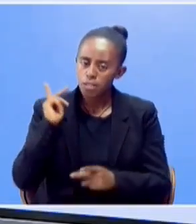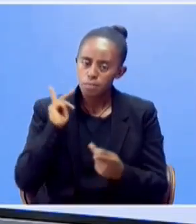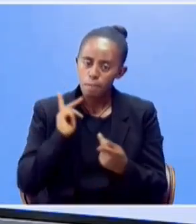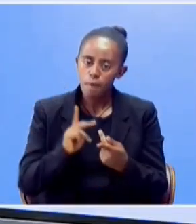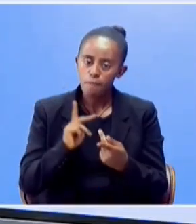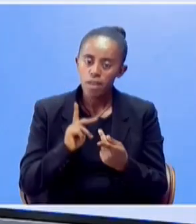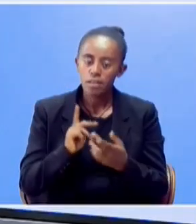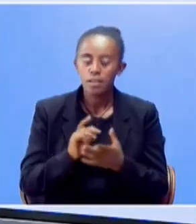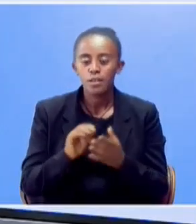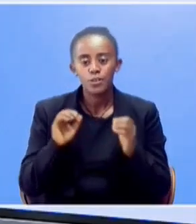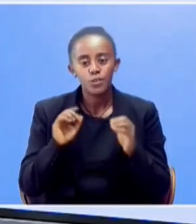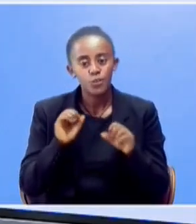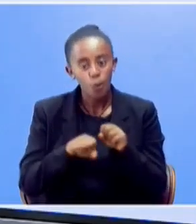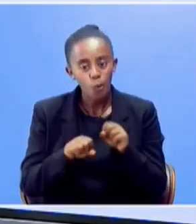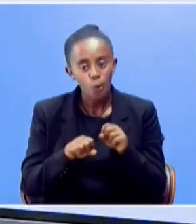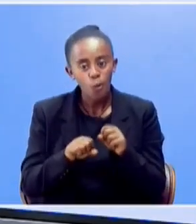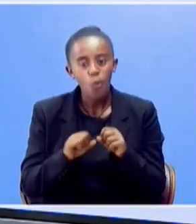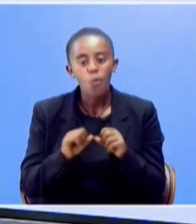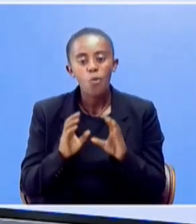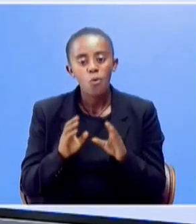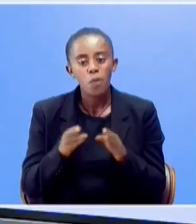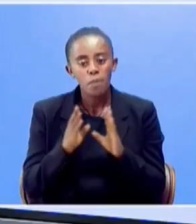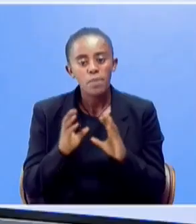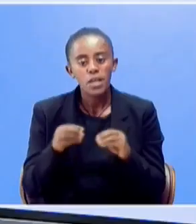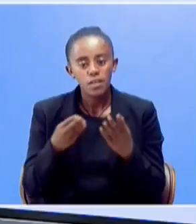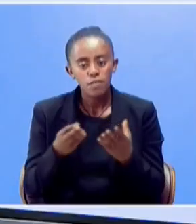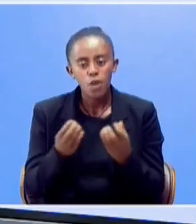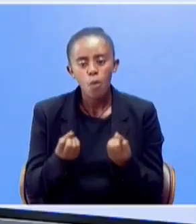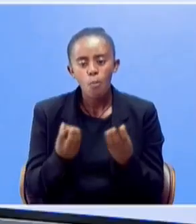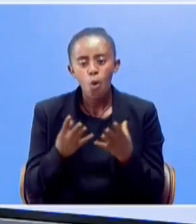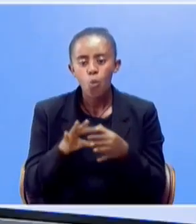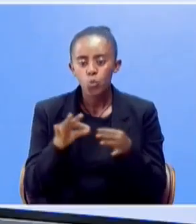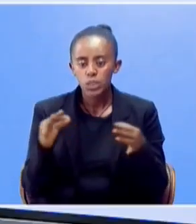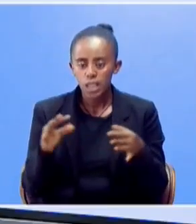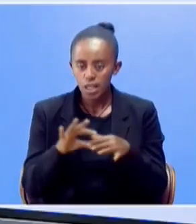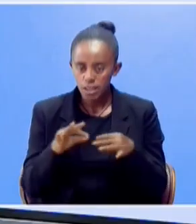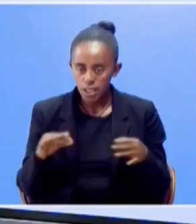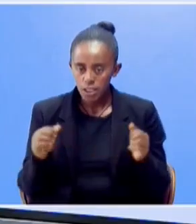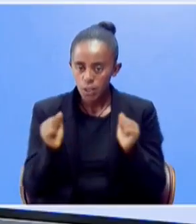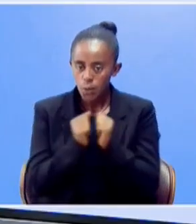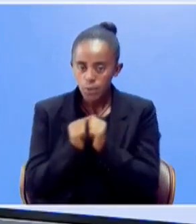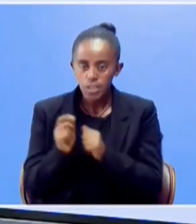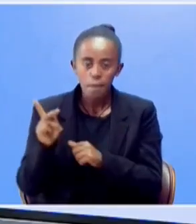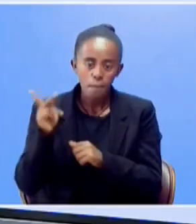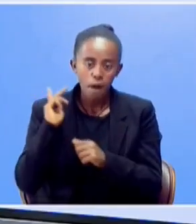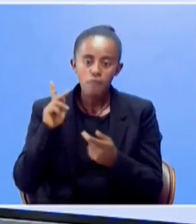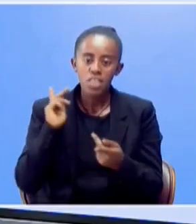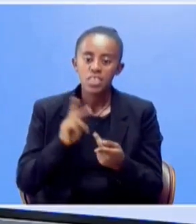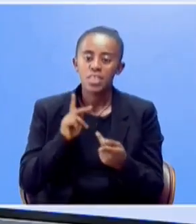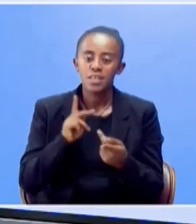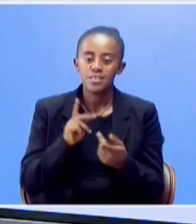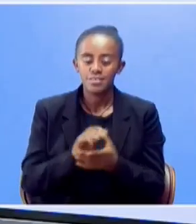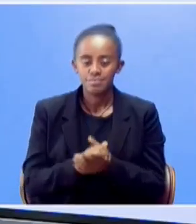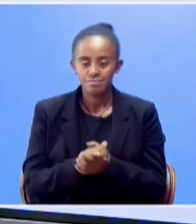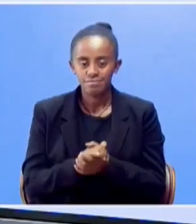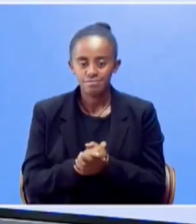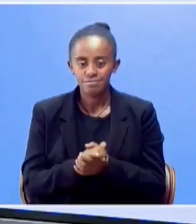perfect. So let me give you more sentences with past perfect. Okay?